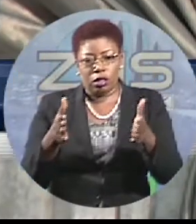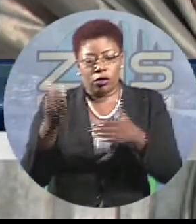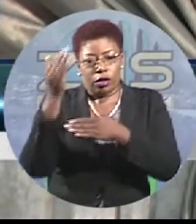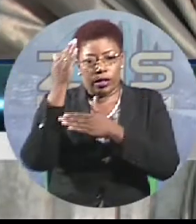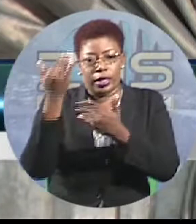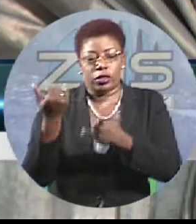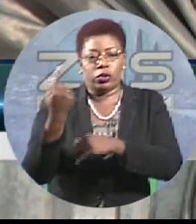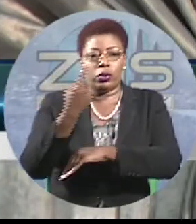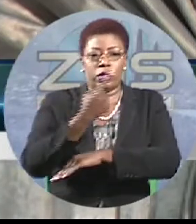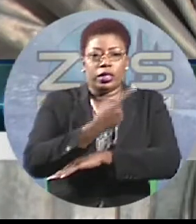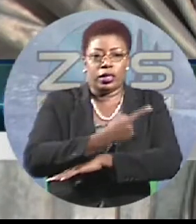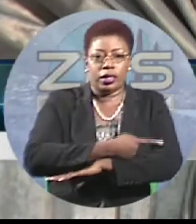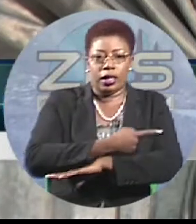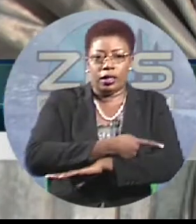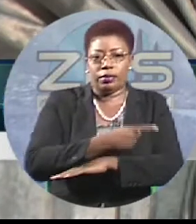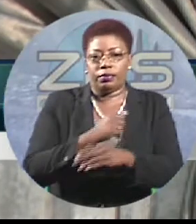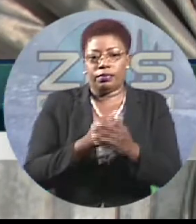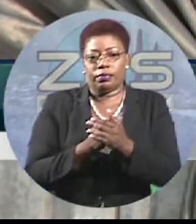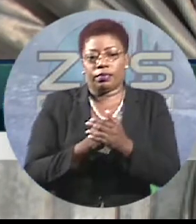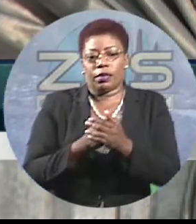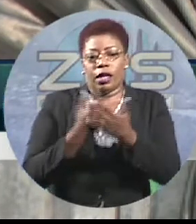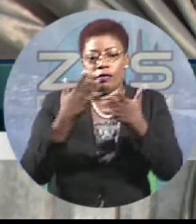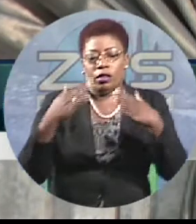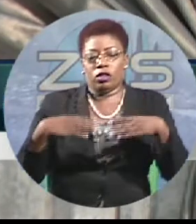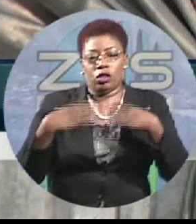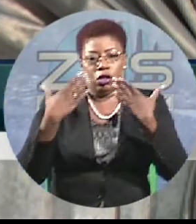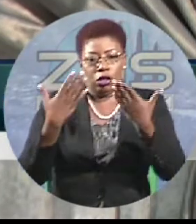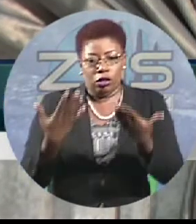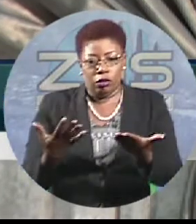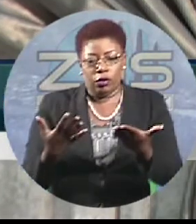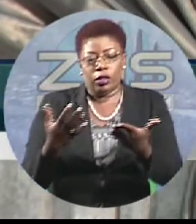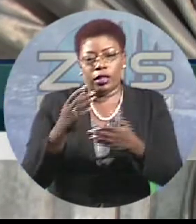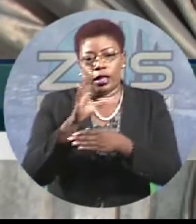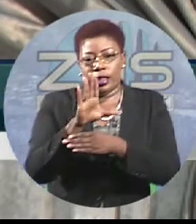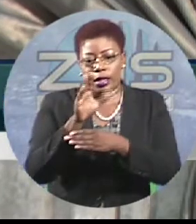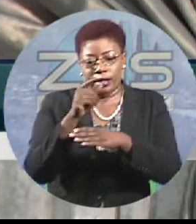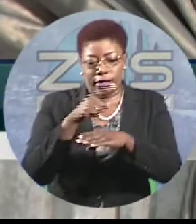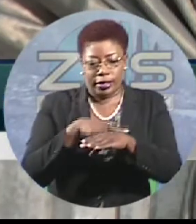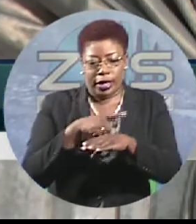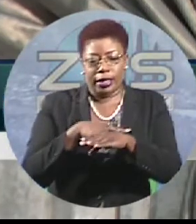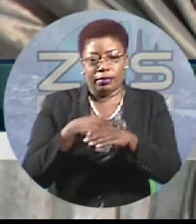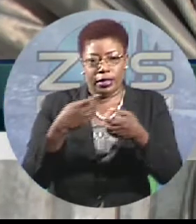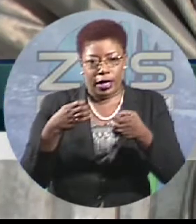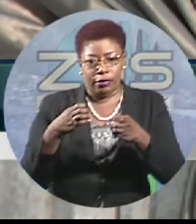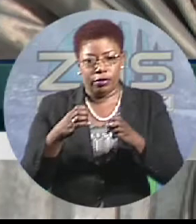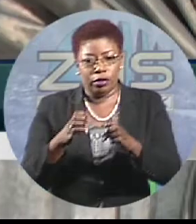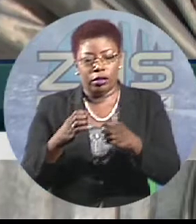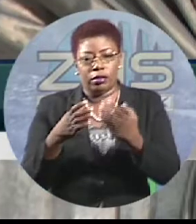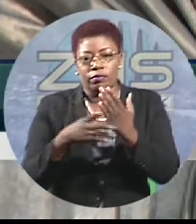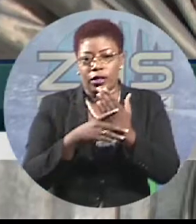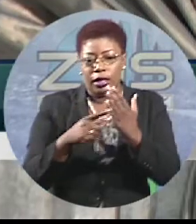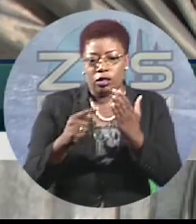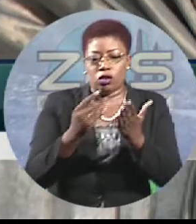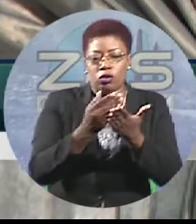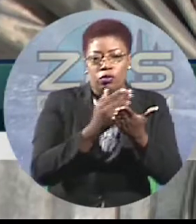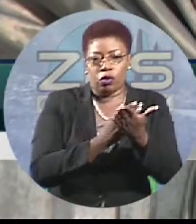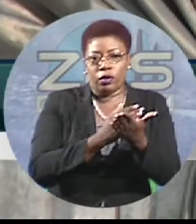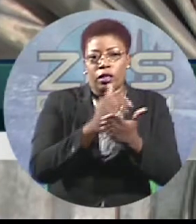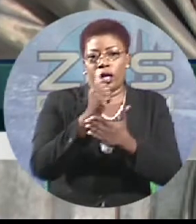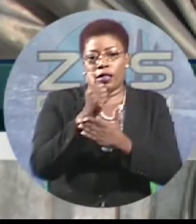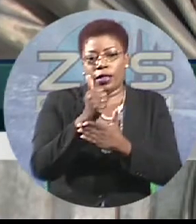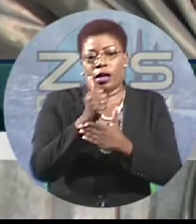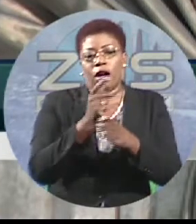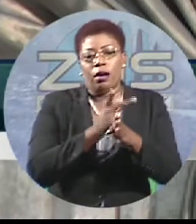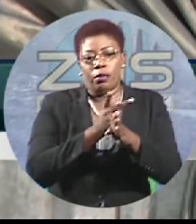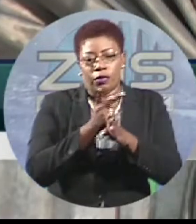today have devoted their time, talents, and effort to improving their